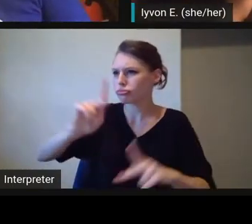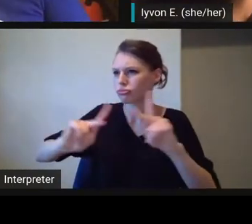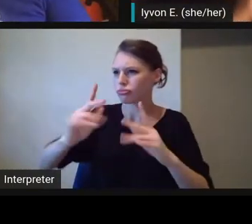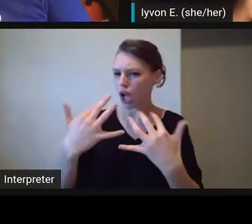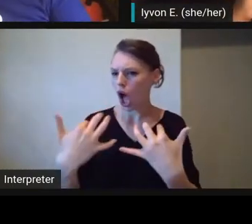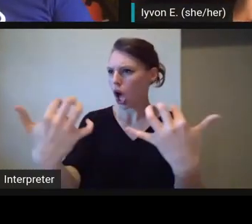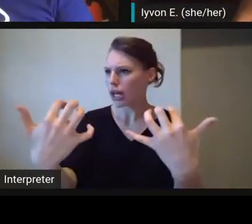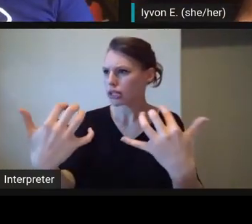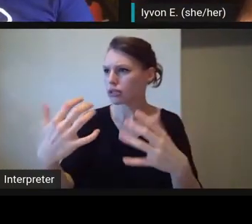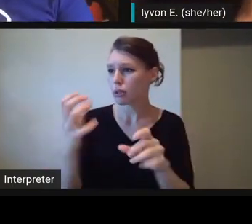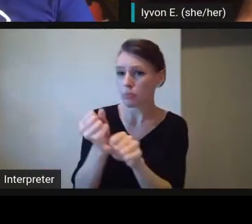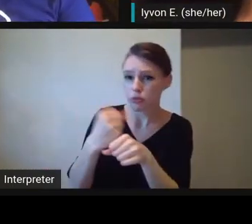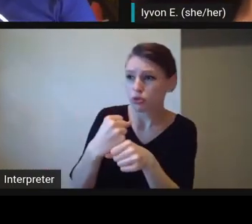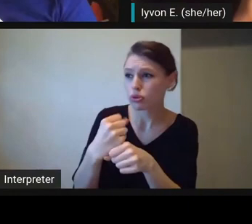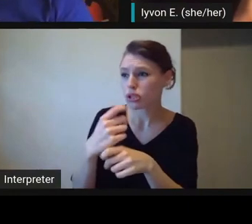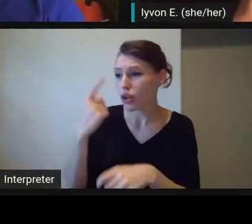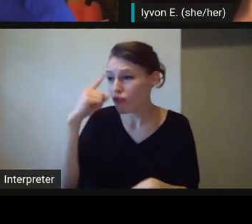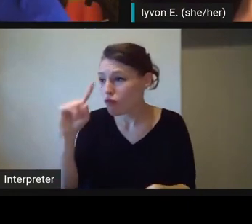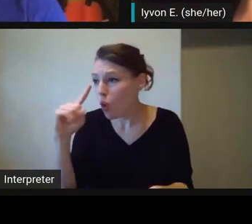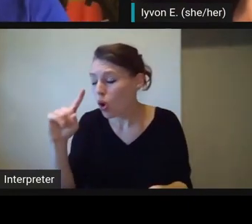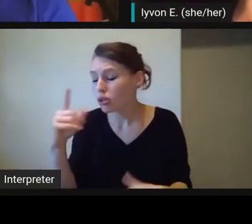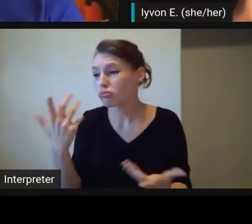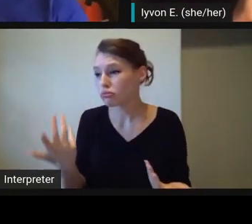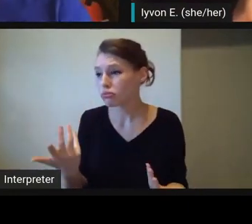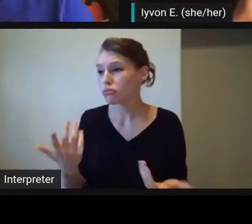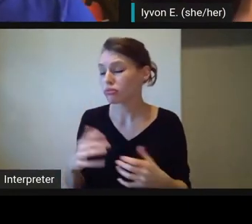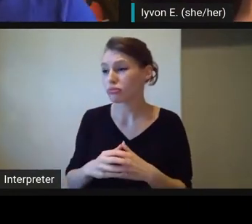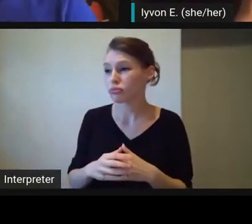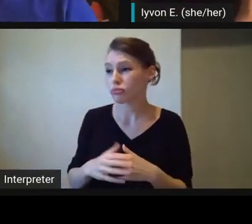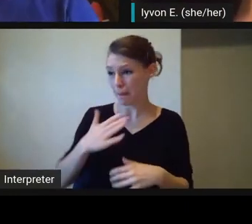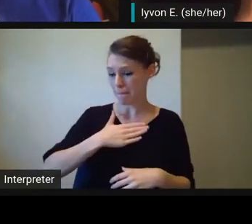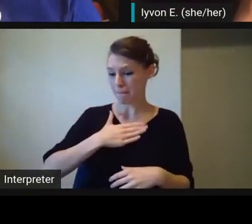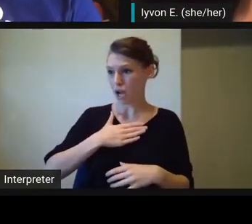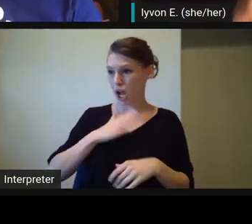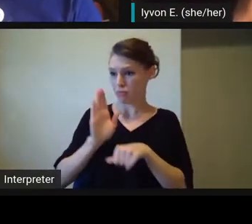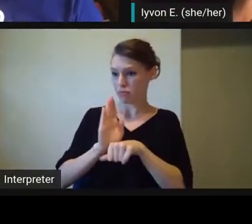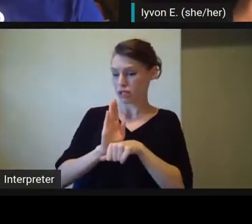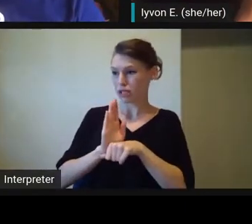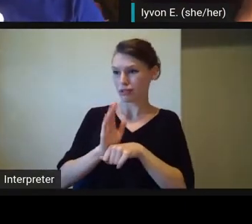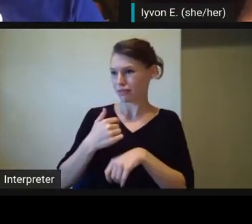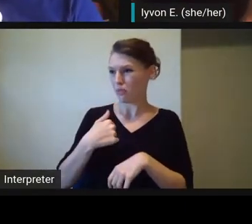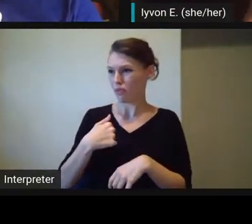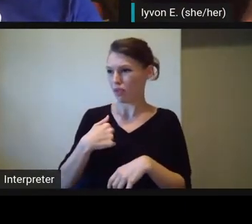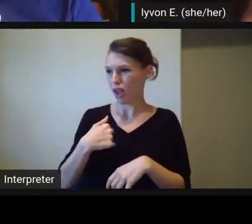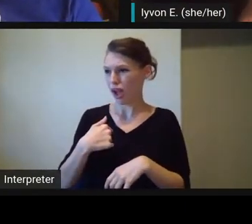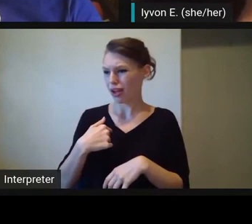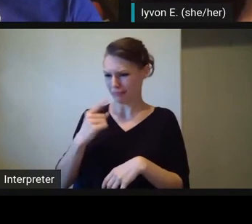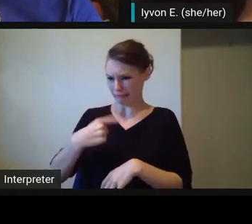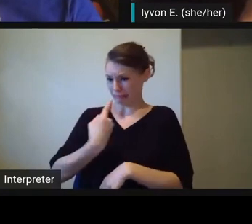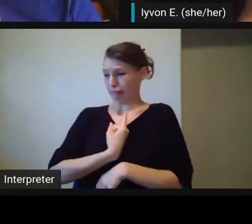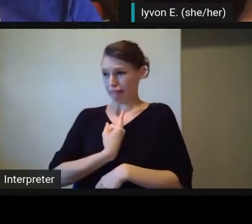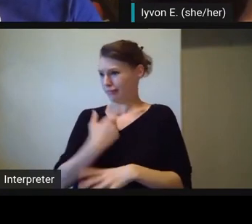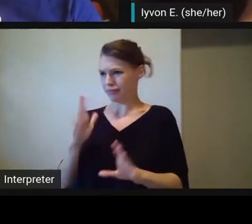say. You got to find your people. I will say for Parsnip, I, like, do not do Parsnip by myself. I know I'm, like,